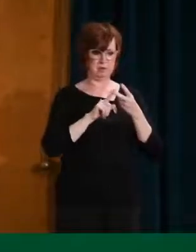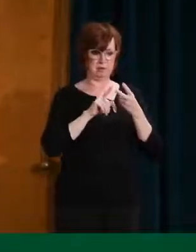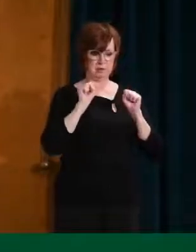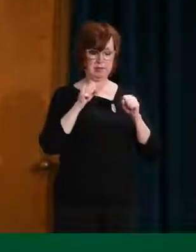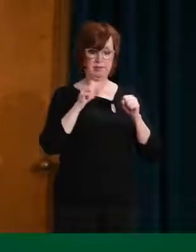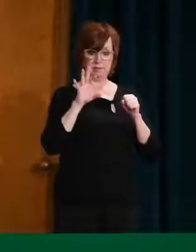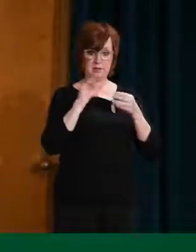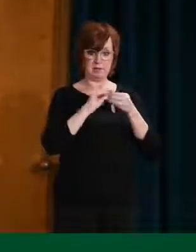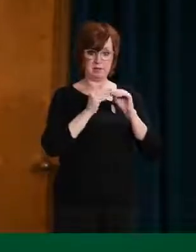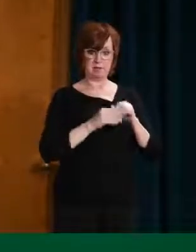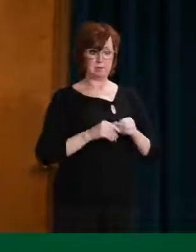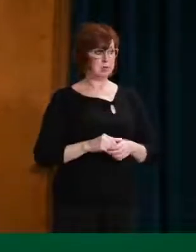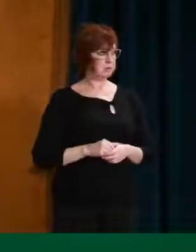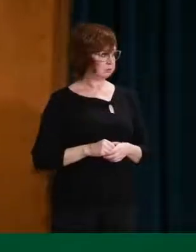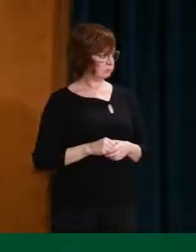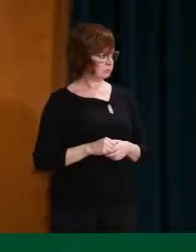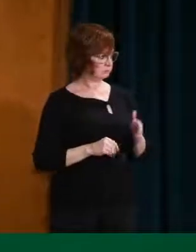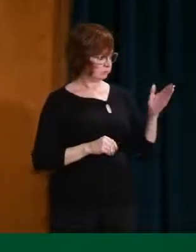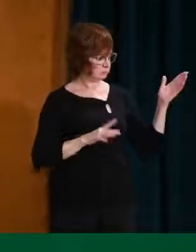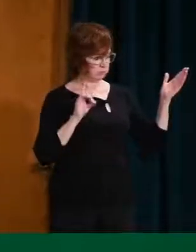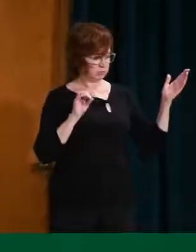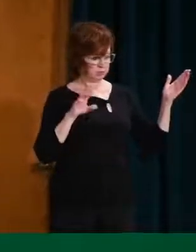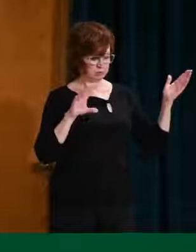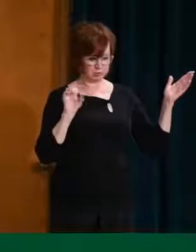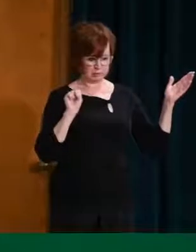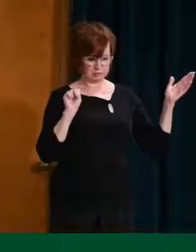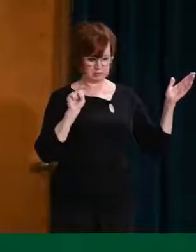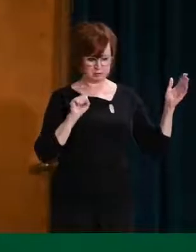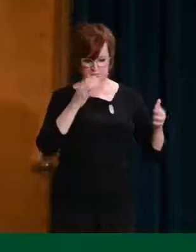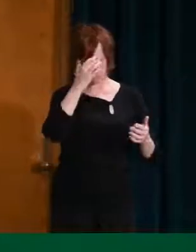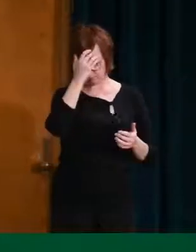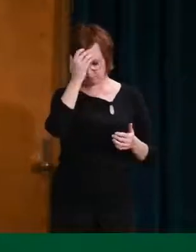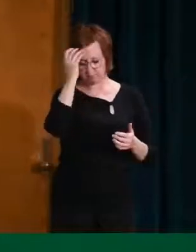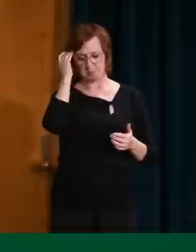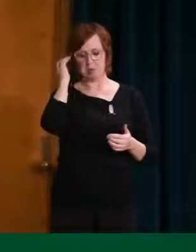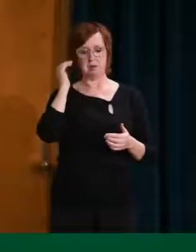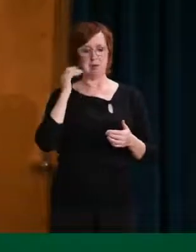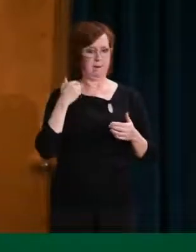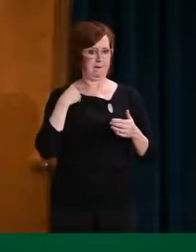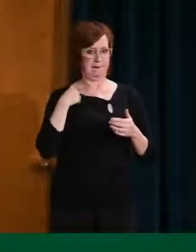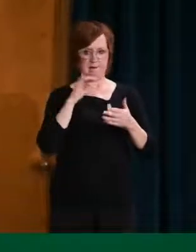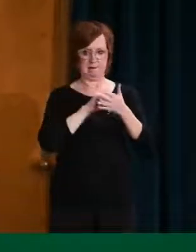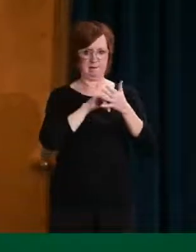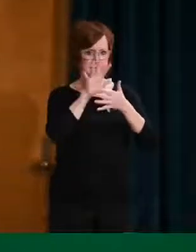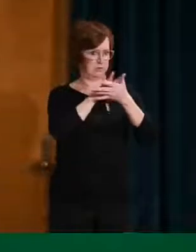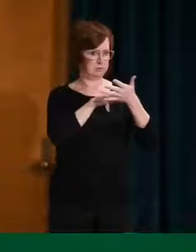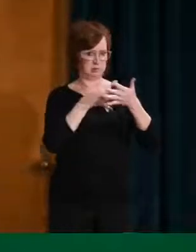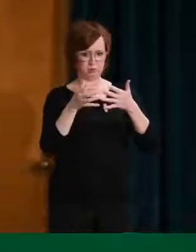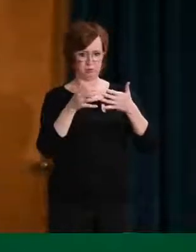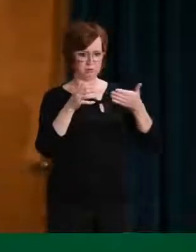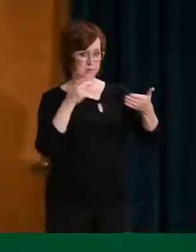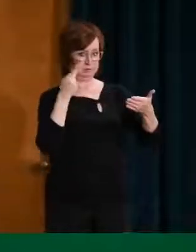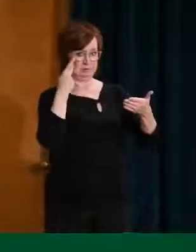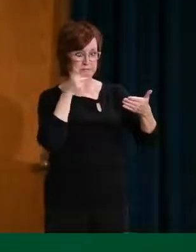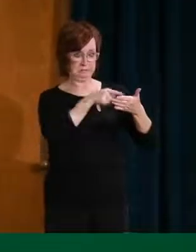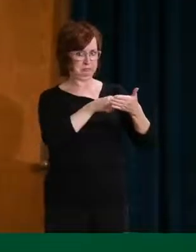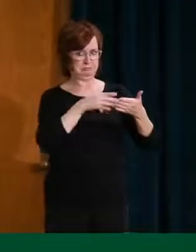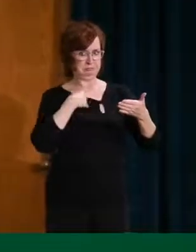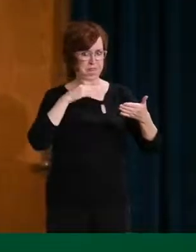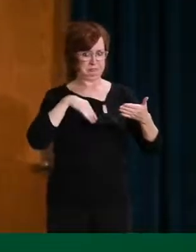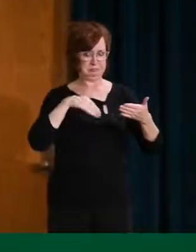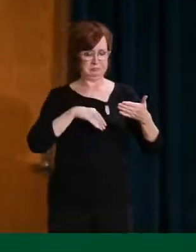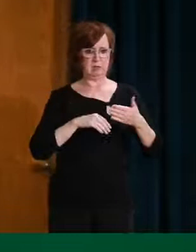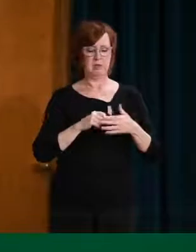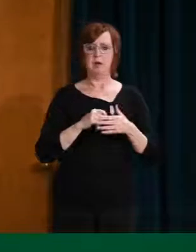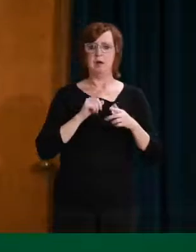numbers? So I don't have the Ministry of Health table, but what we have said in the